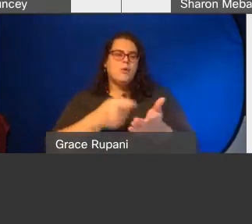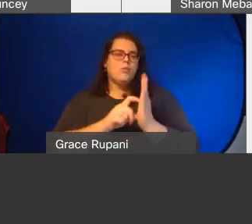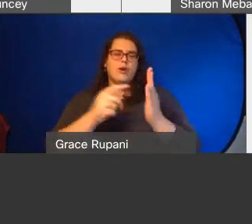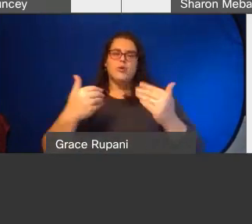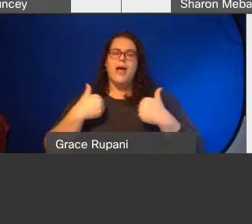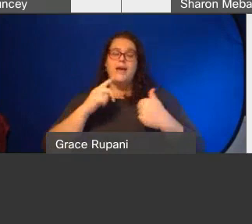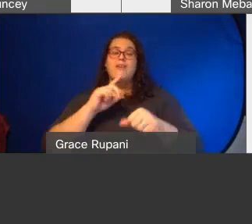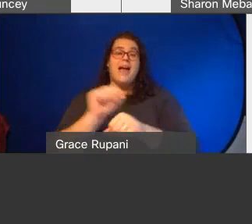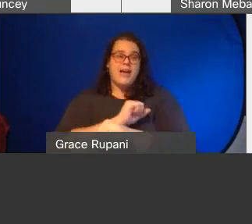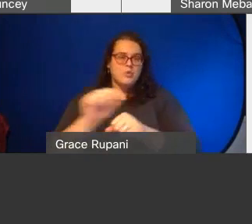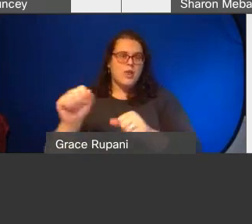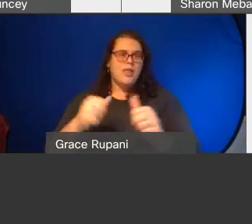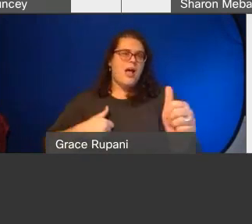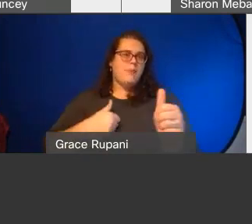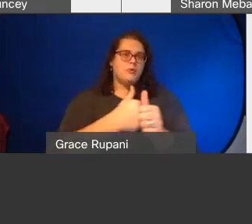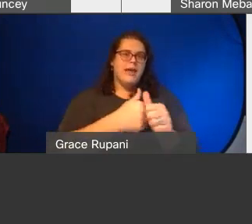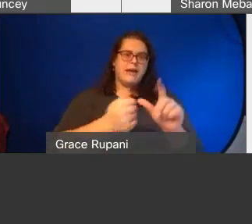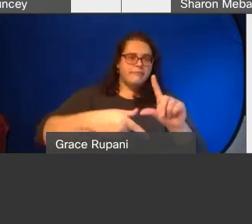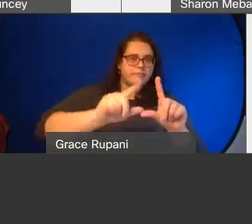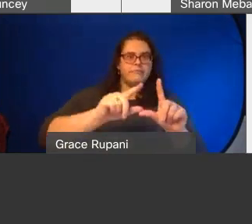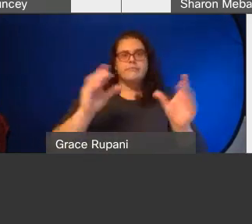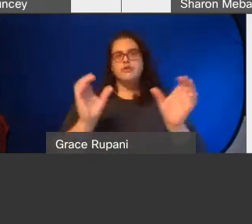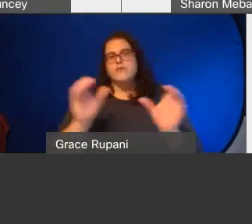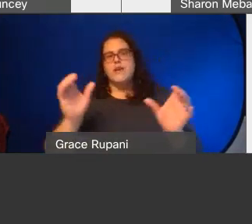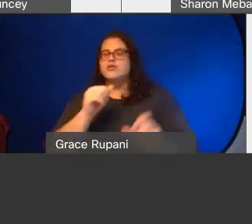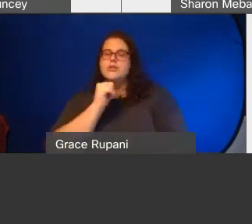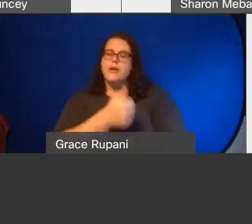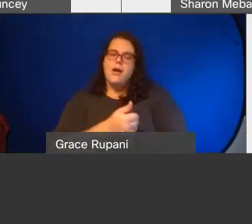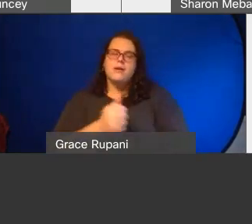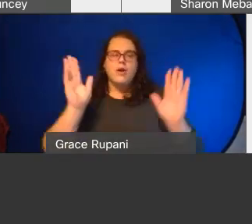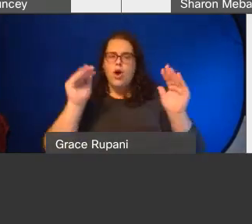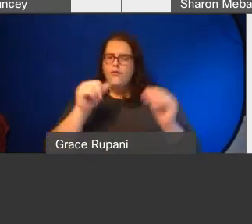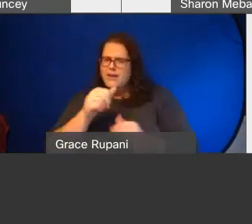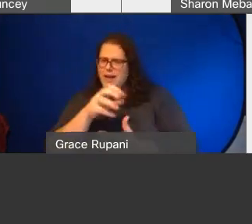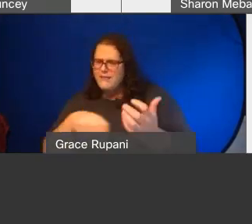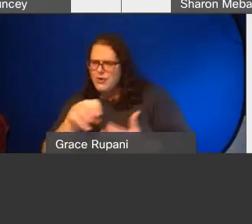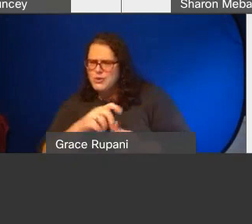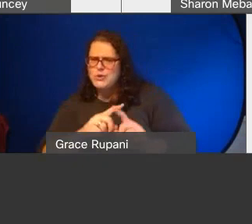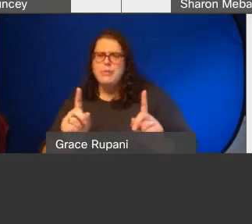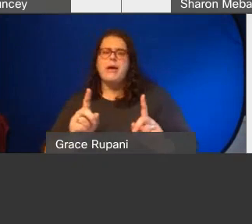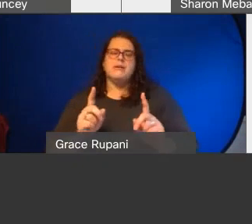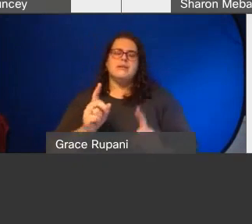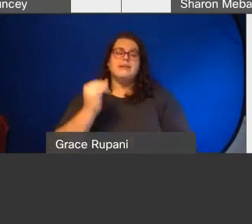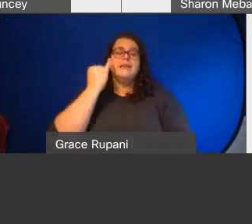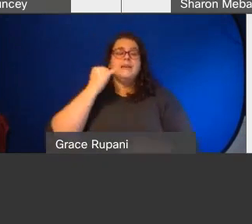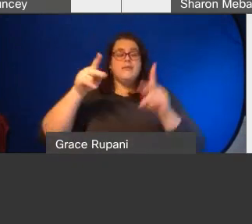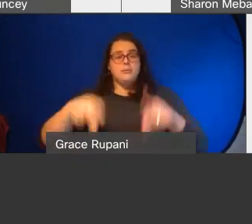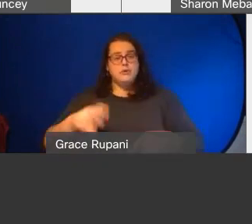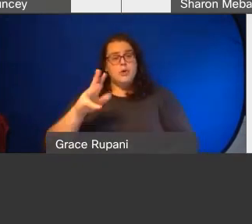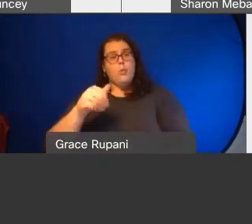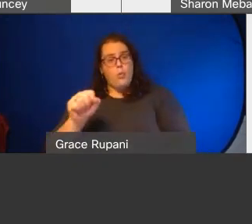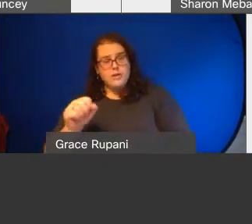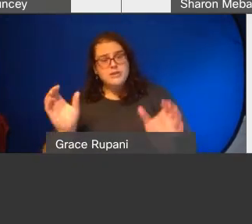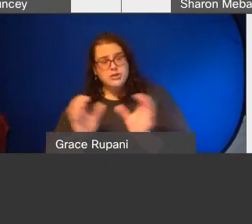dated accordingly. So hopefully I didn't confuse you, but what I'm saying is if a person was certified and that